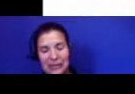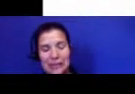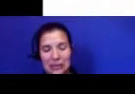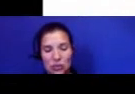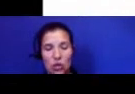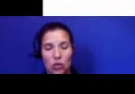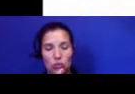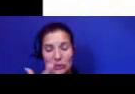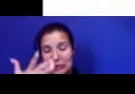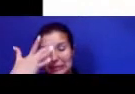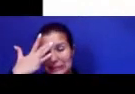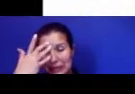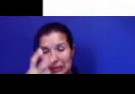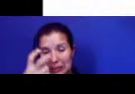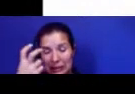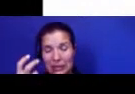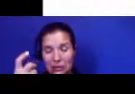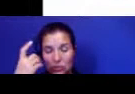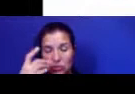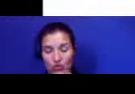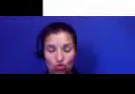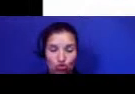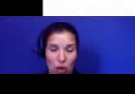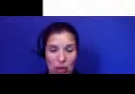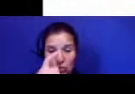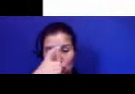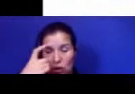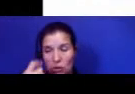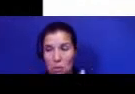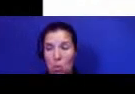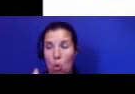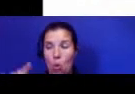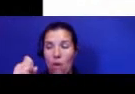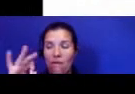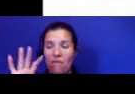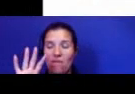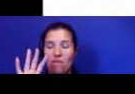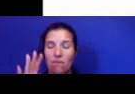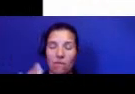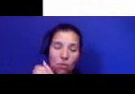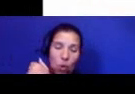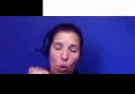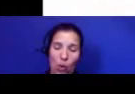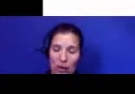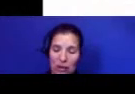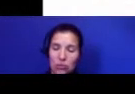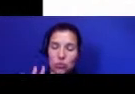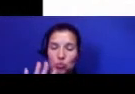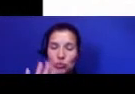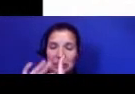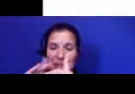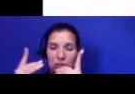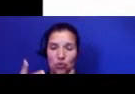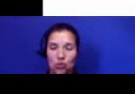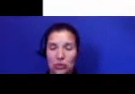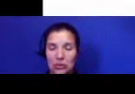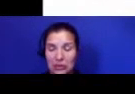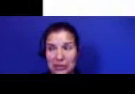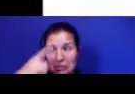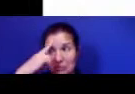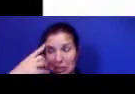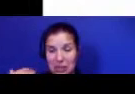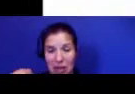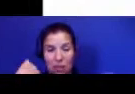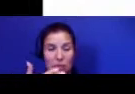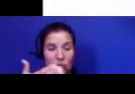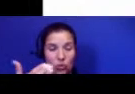or traumatized, particularly for low-income school districts. The benefits of investing in mental health services in